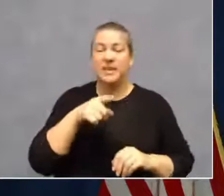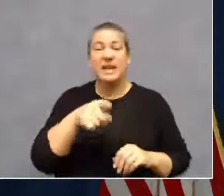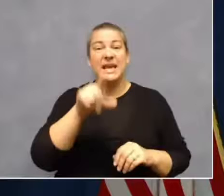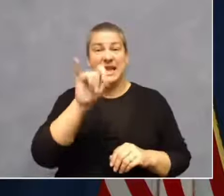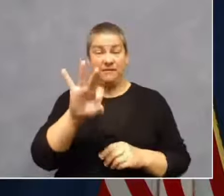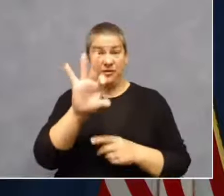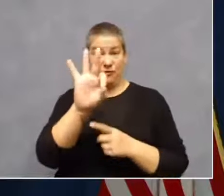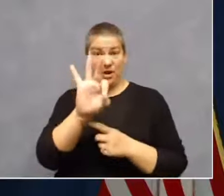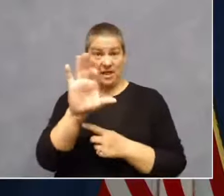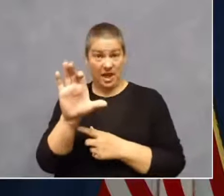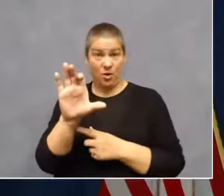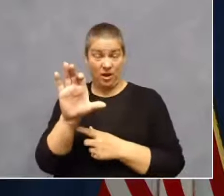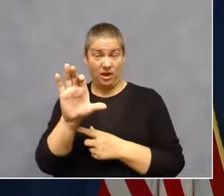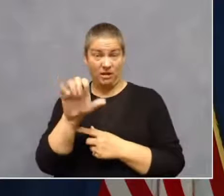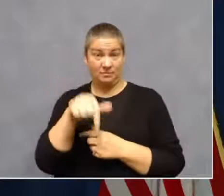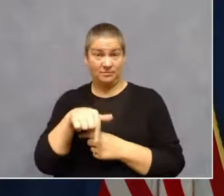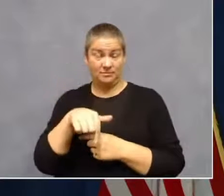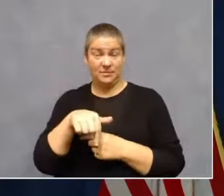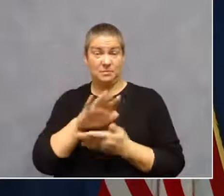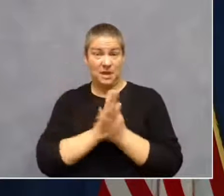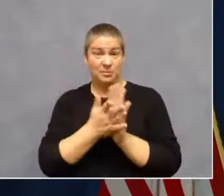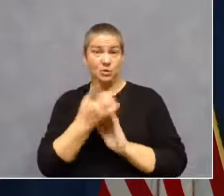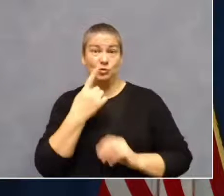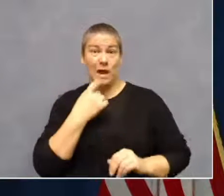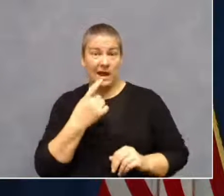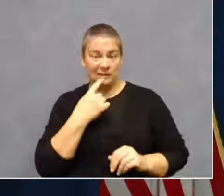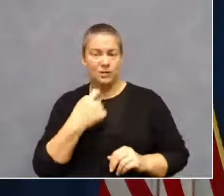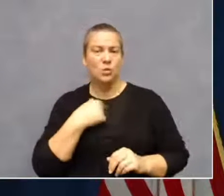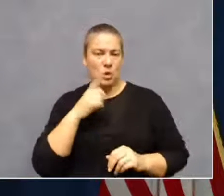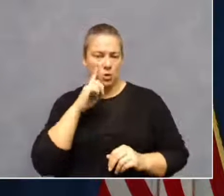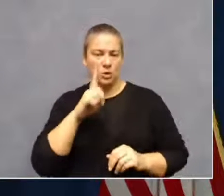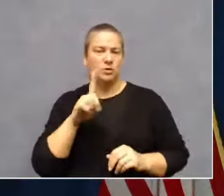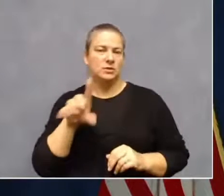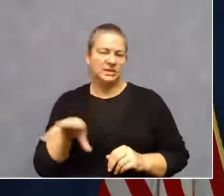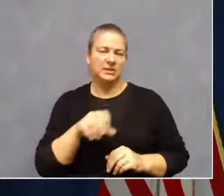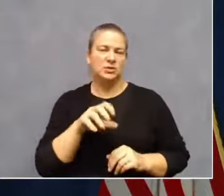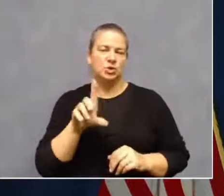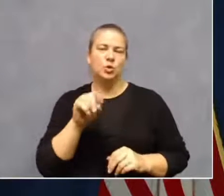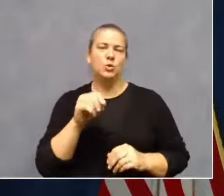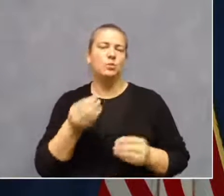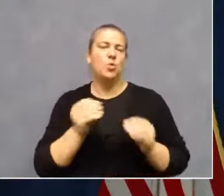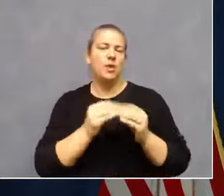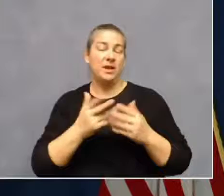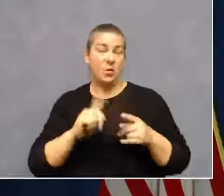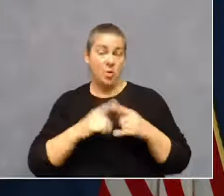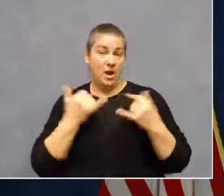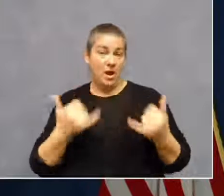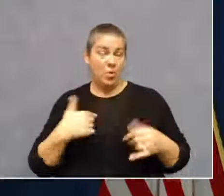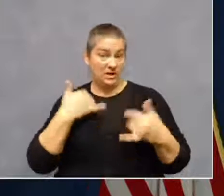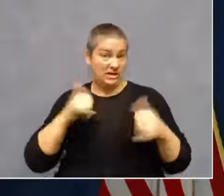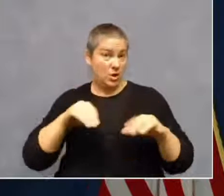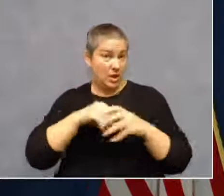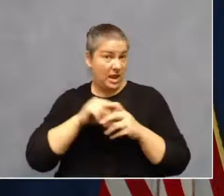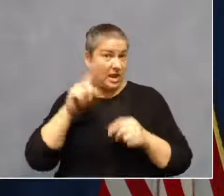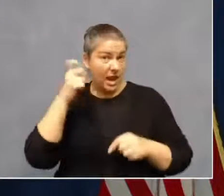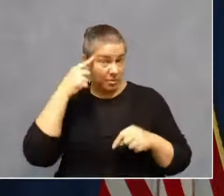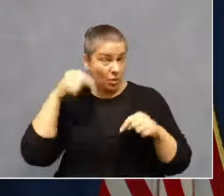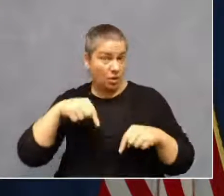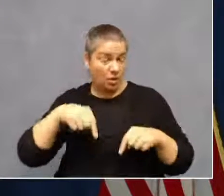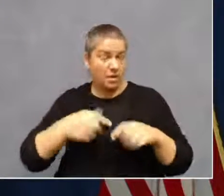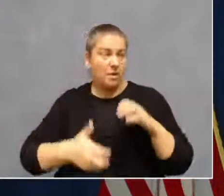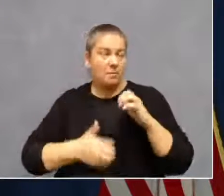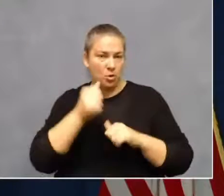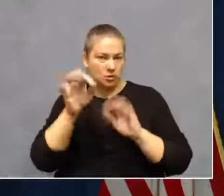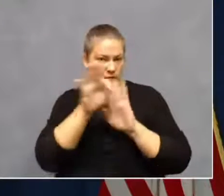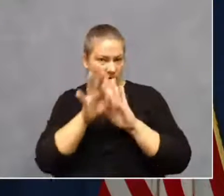we will take some additional steps, but we are still in the capital and around most of the Frankfurt offices at